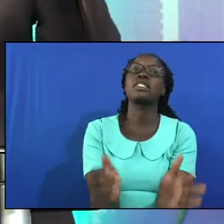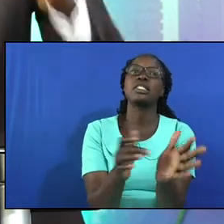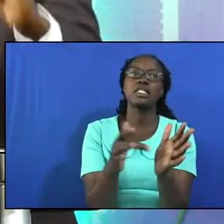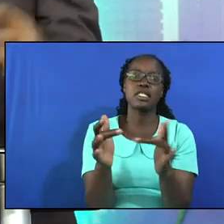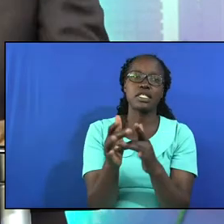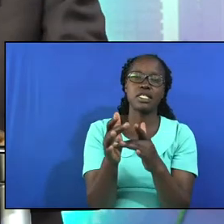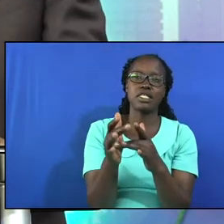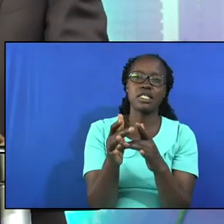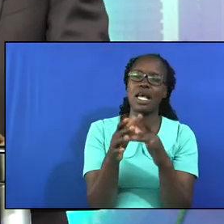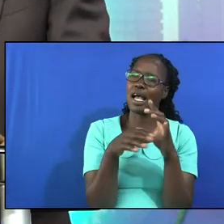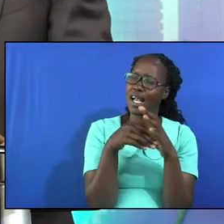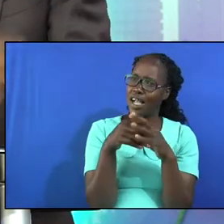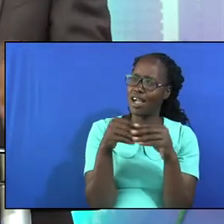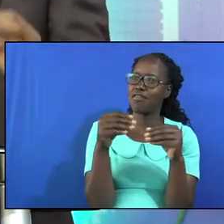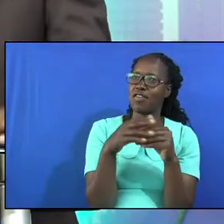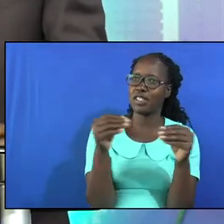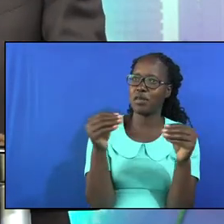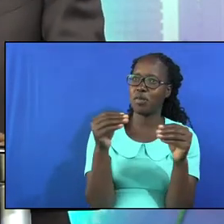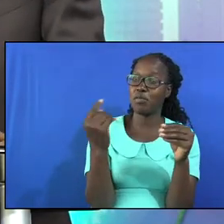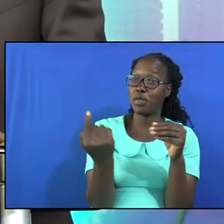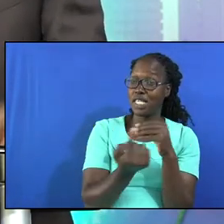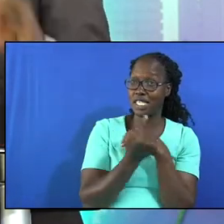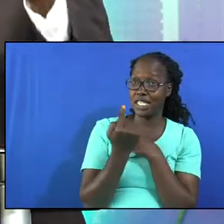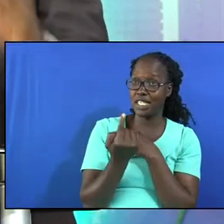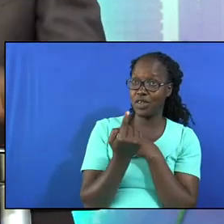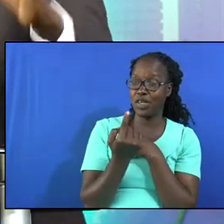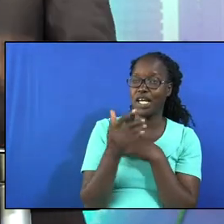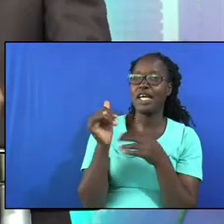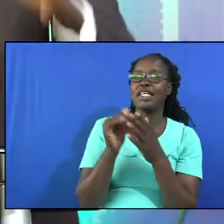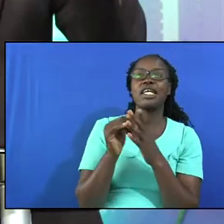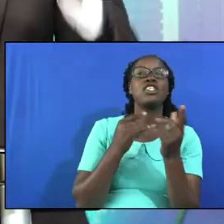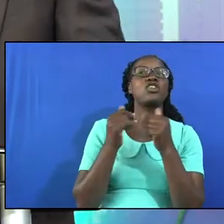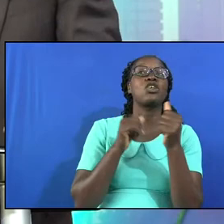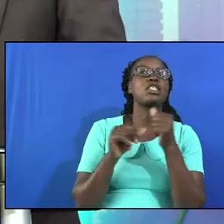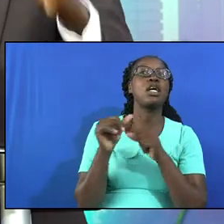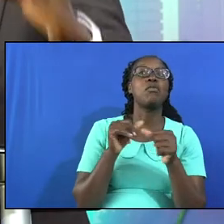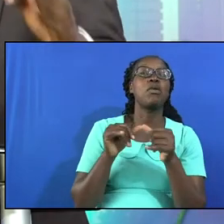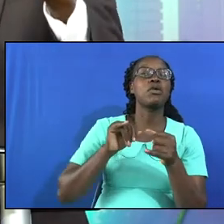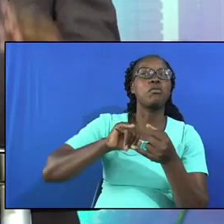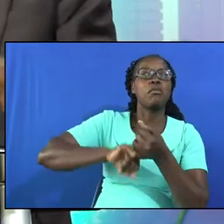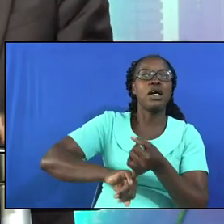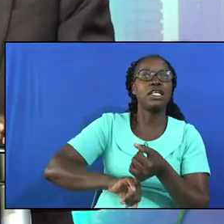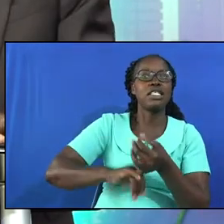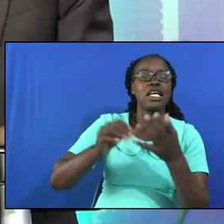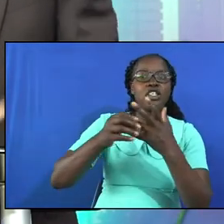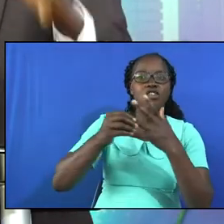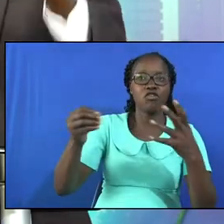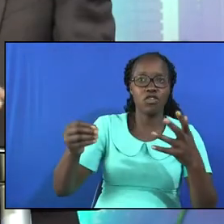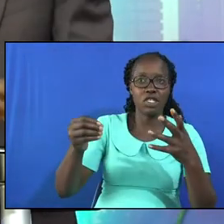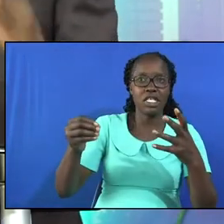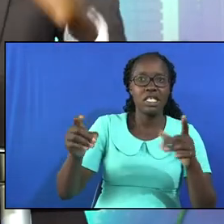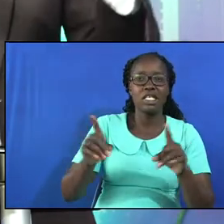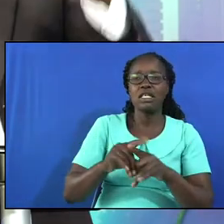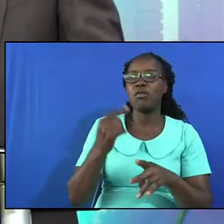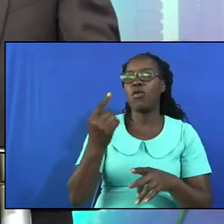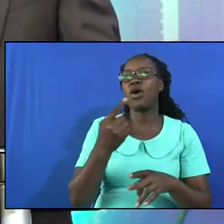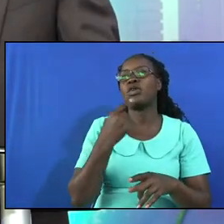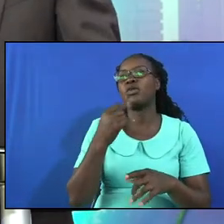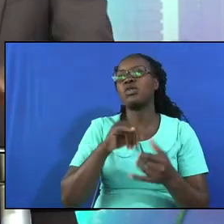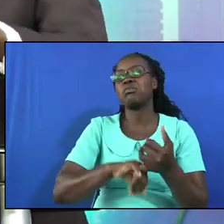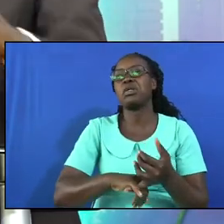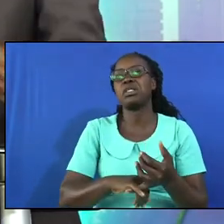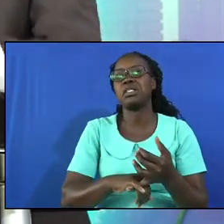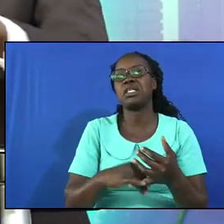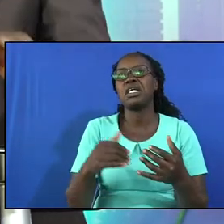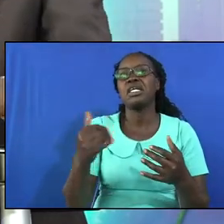Jesus was so comfortable being single that he talked about marriage and divorce like one who was